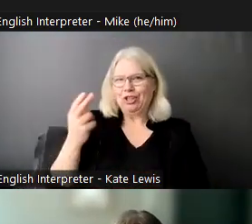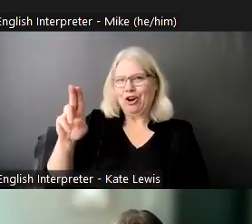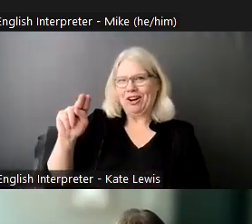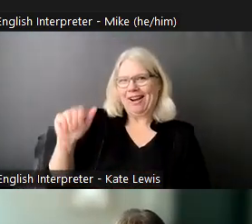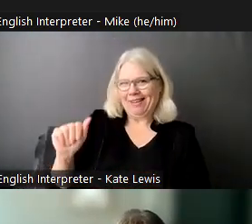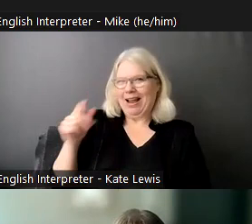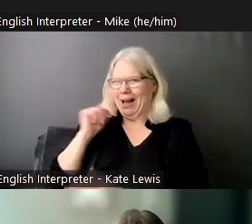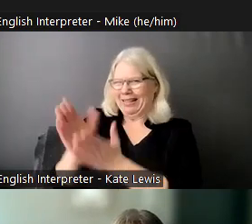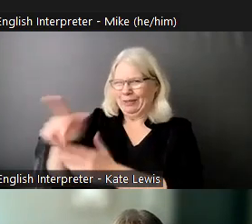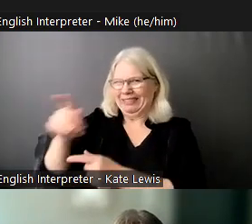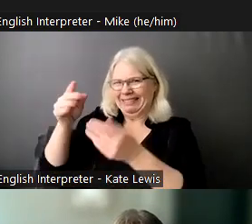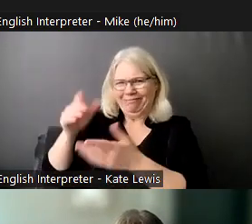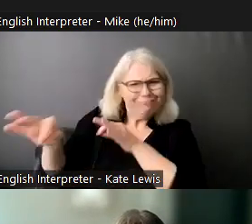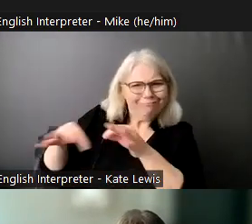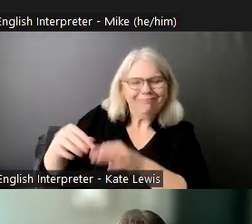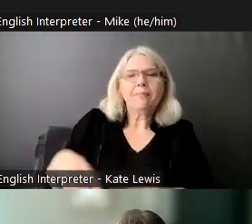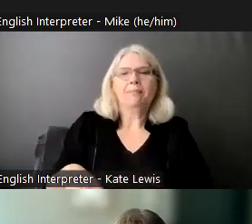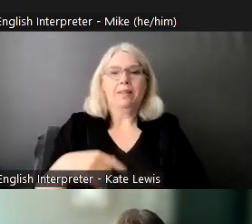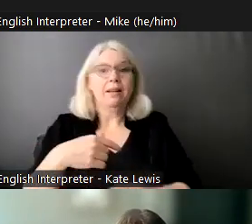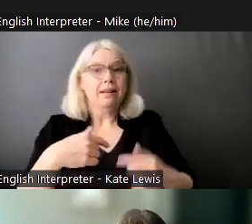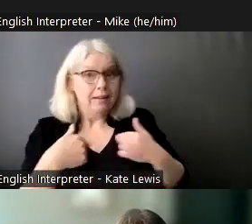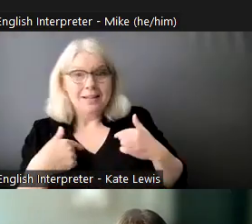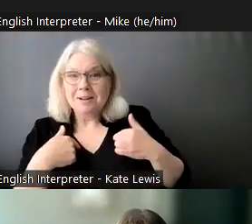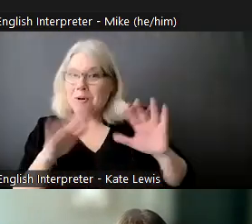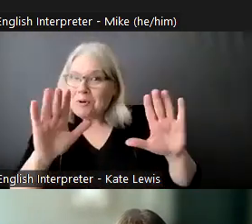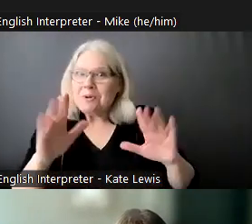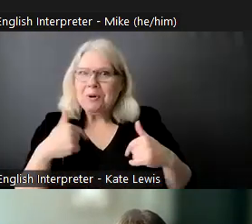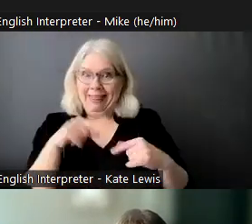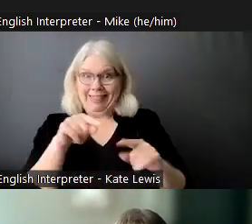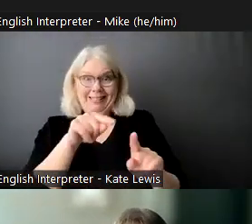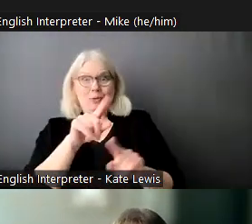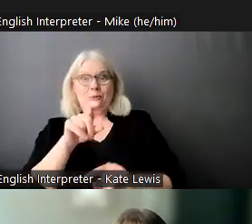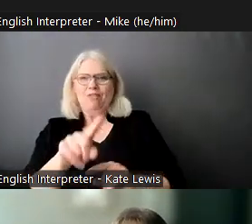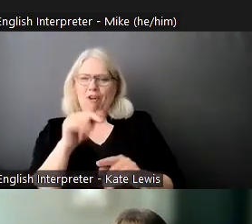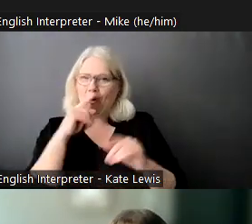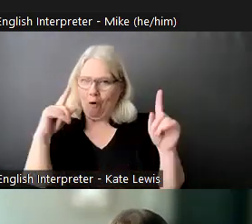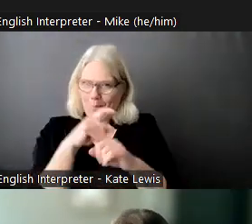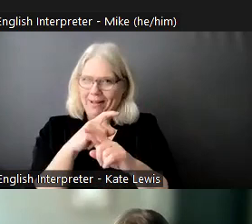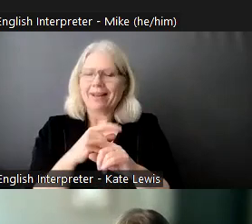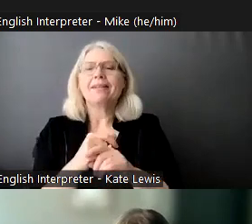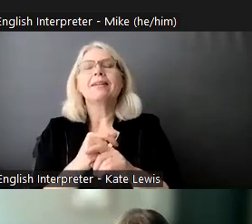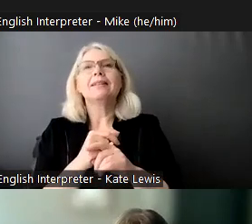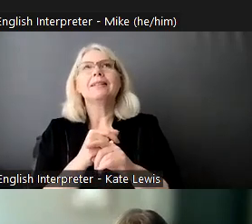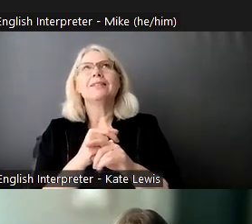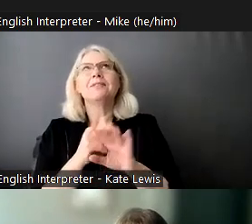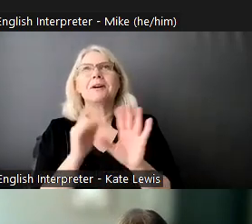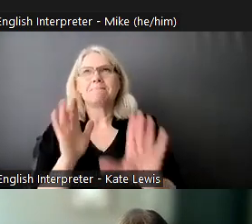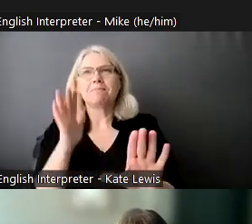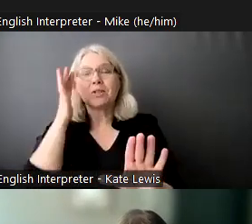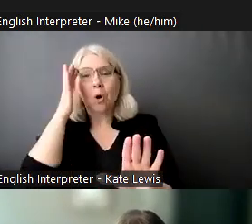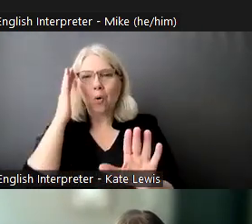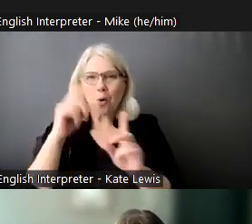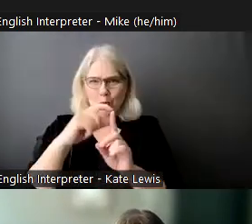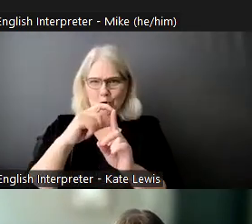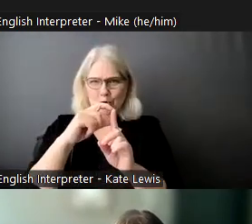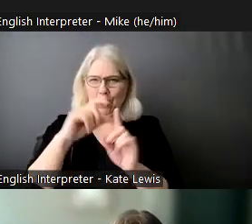unpack this one, I was very much aware of the way words get twisted around to have different